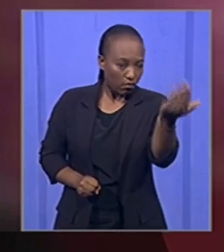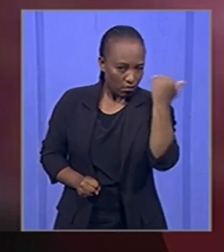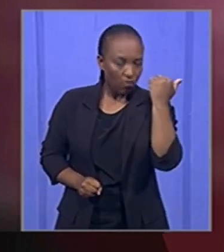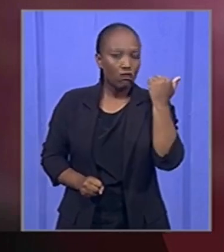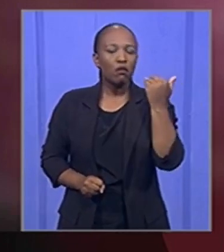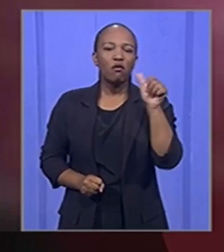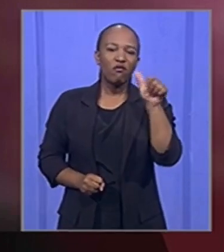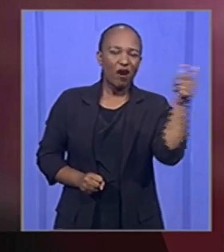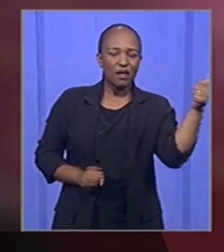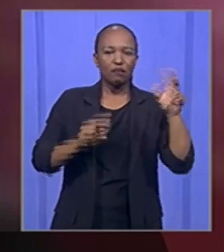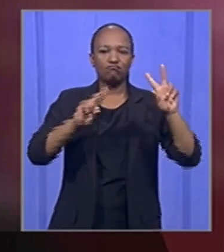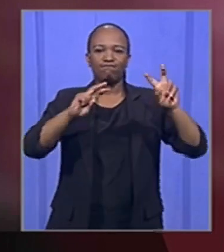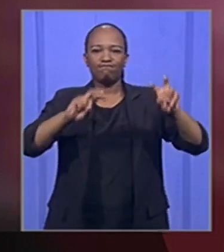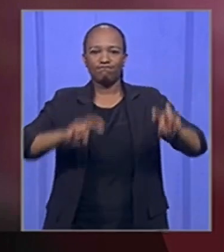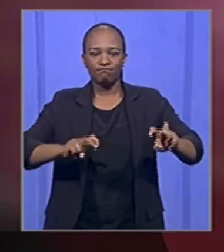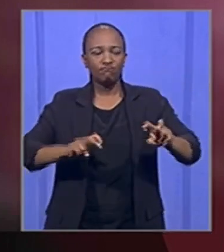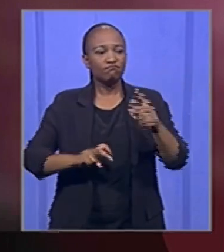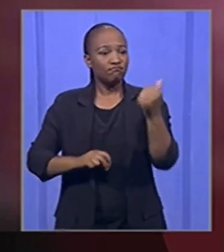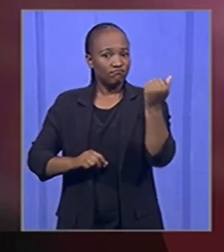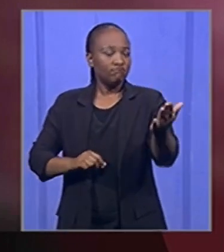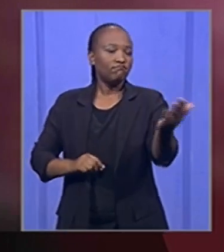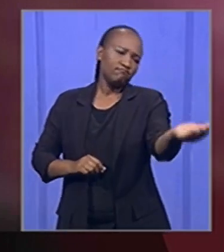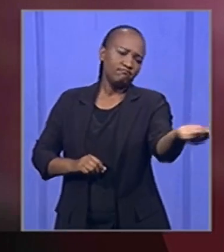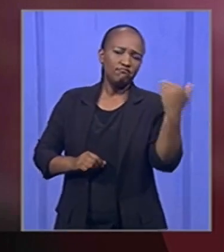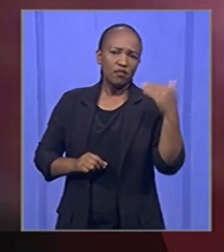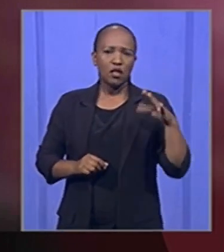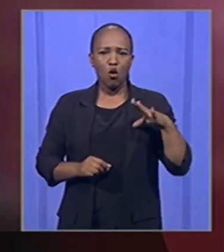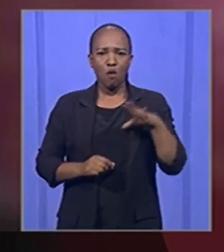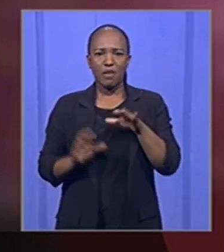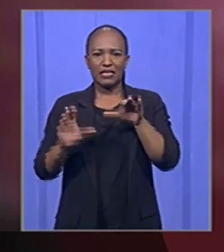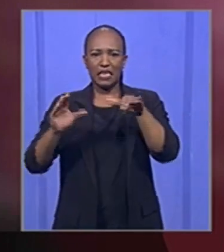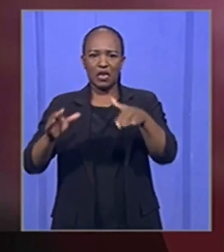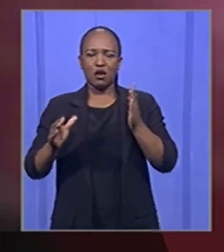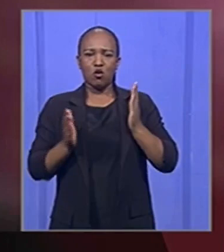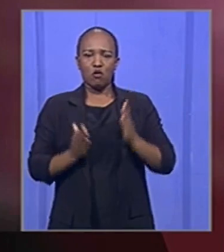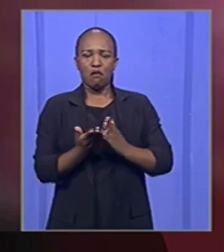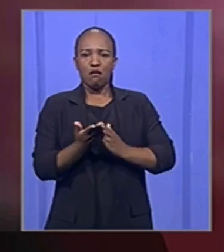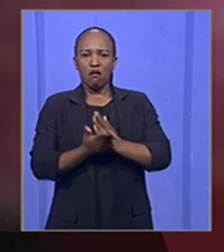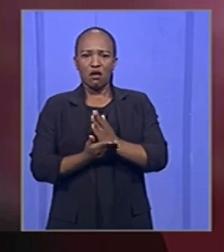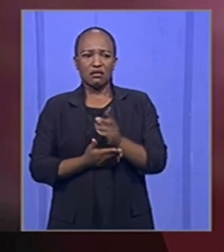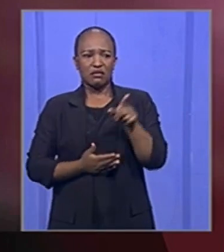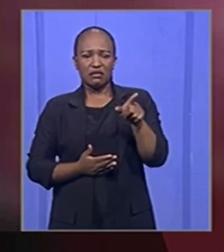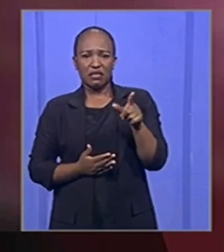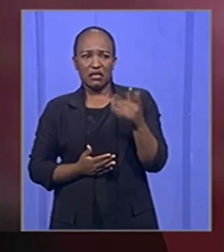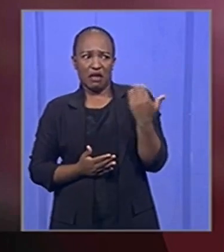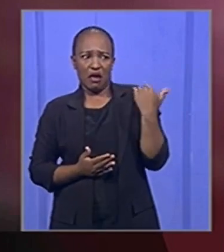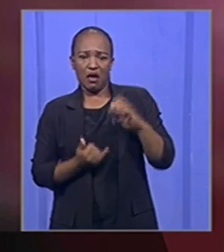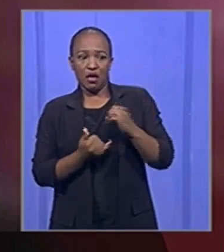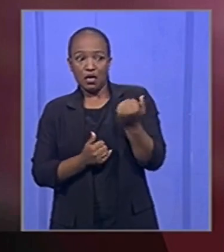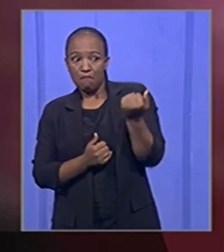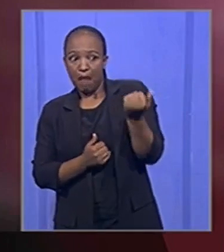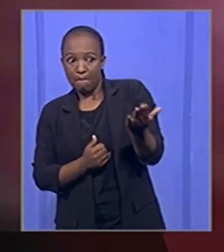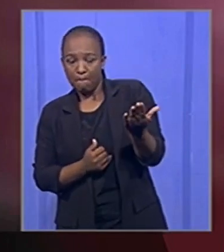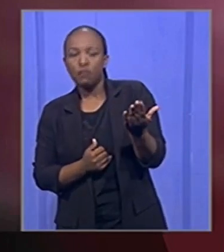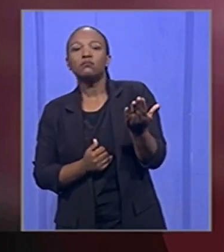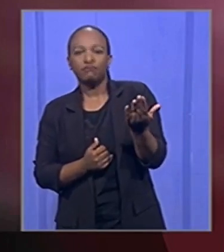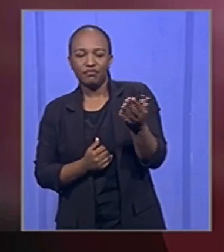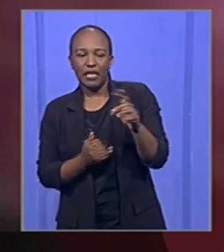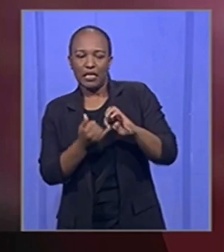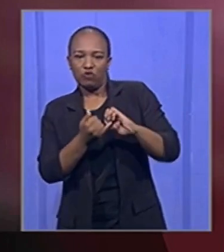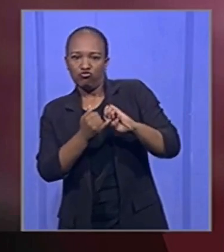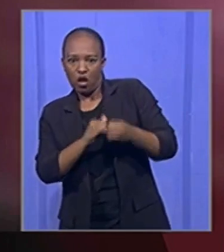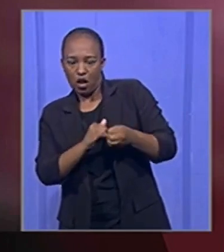pending investigation to appear before the commission. They made undertakings during that subpoena hearing, and